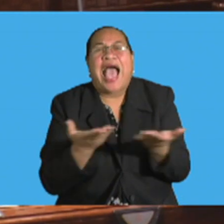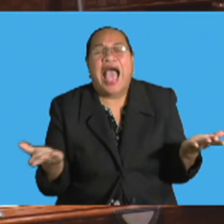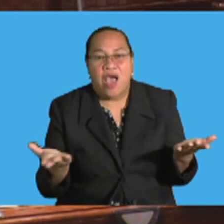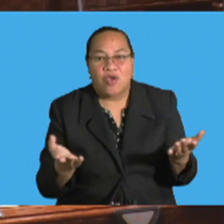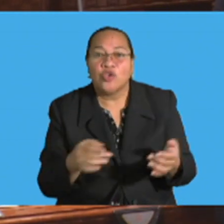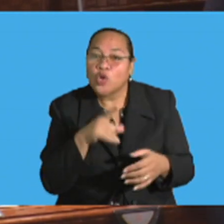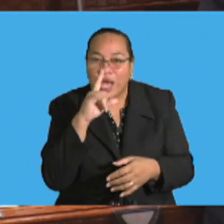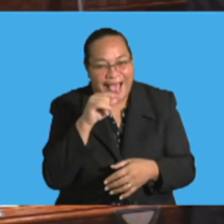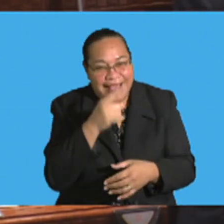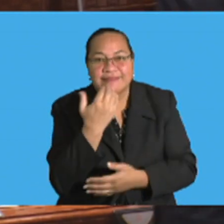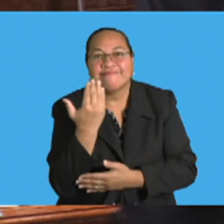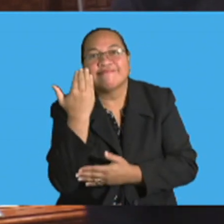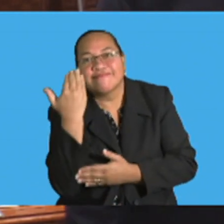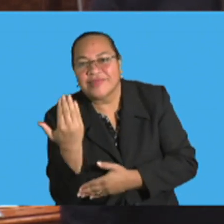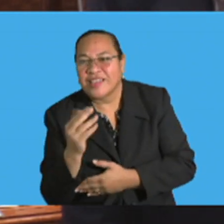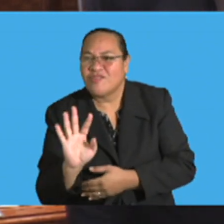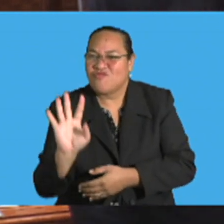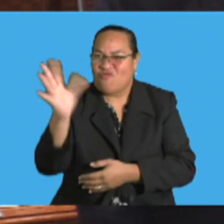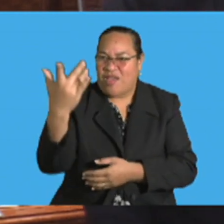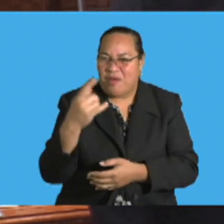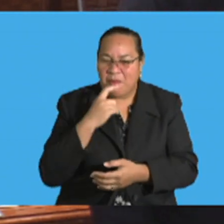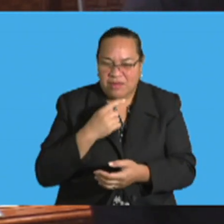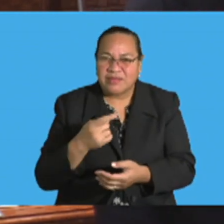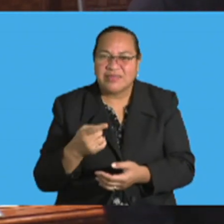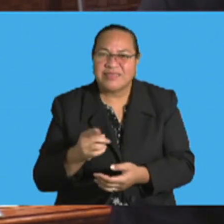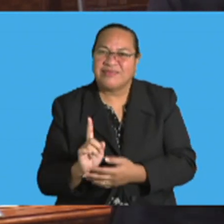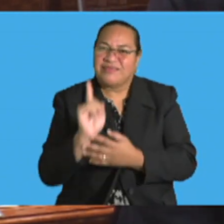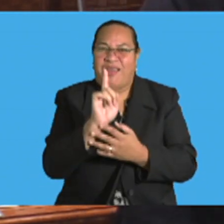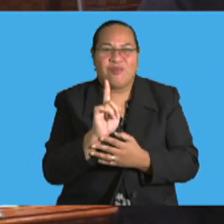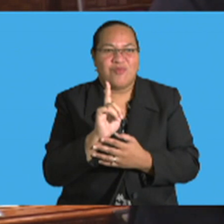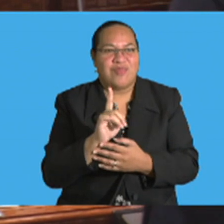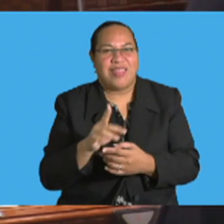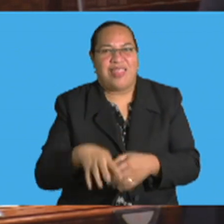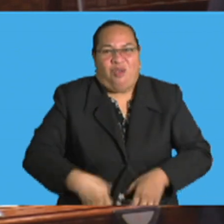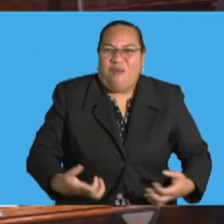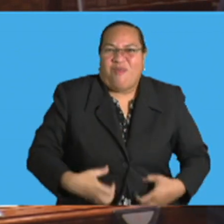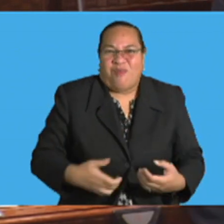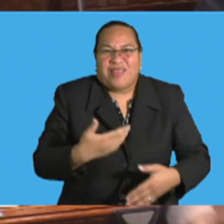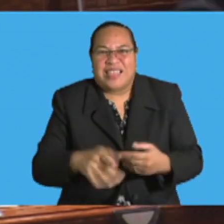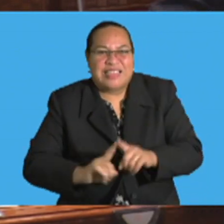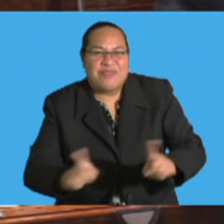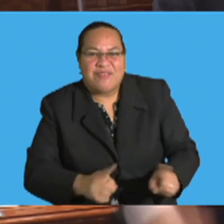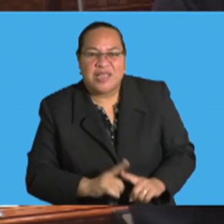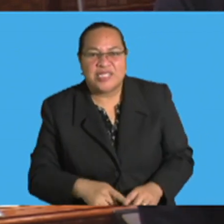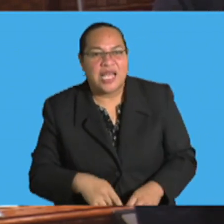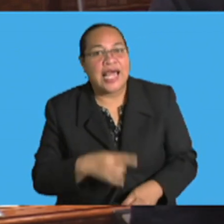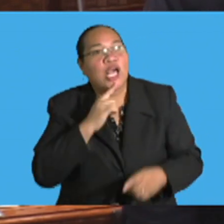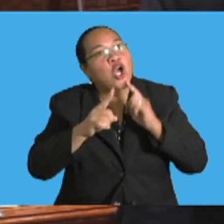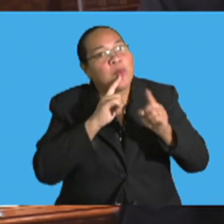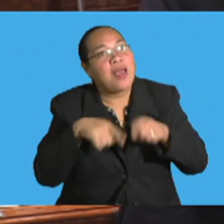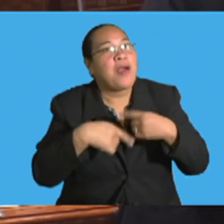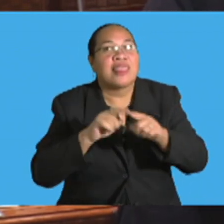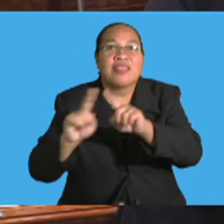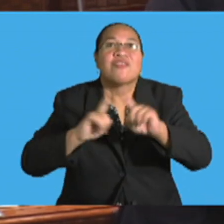we rely on a person who's made this kind of obscurantism and then to comment about, airlines and aircraft and what have